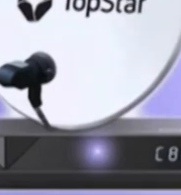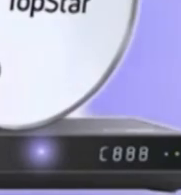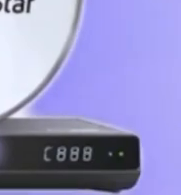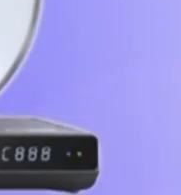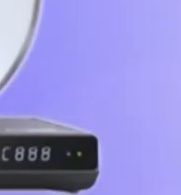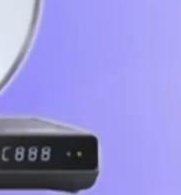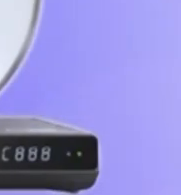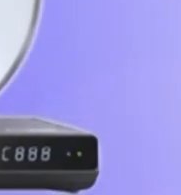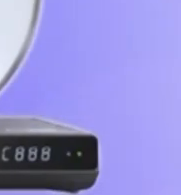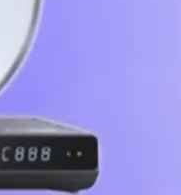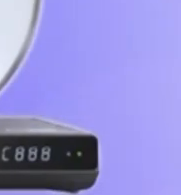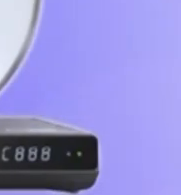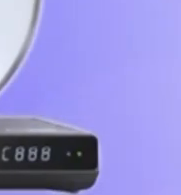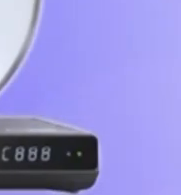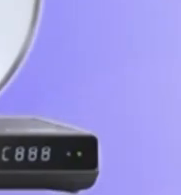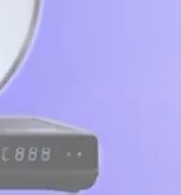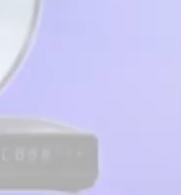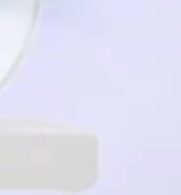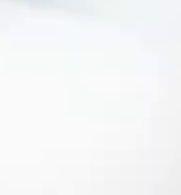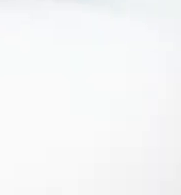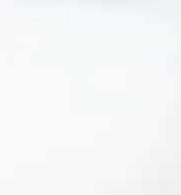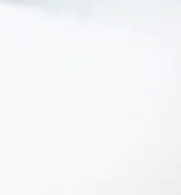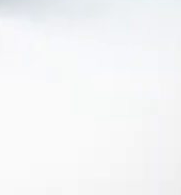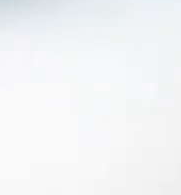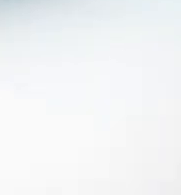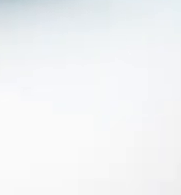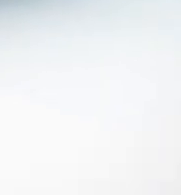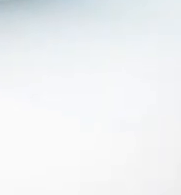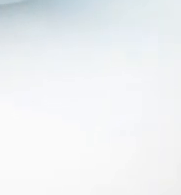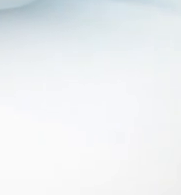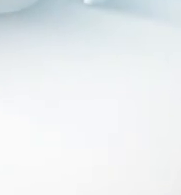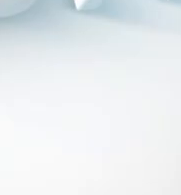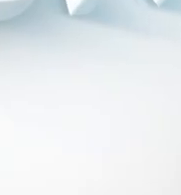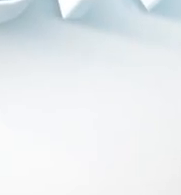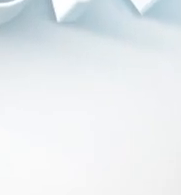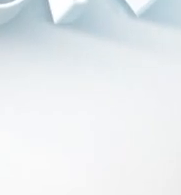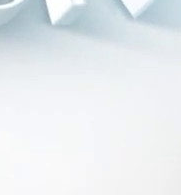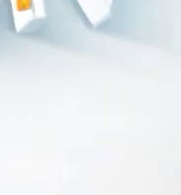and Channel 458 DTH on Topstar. Don't miss.